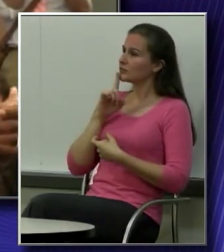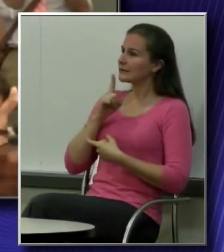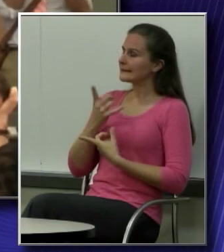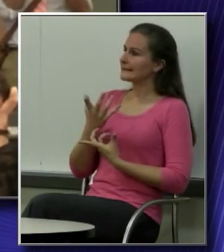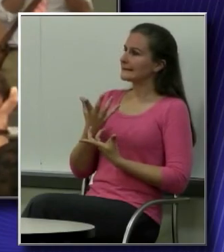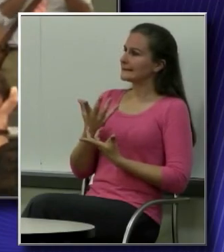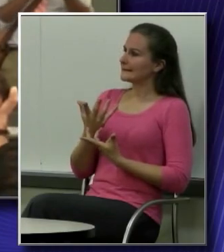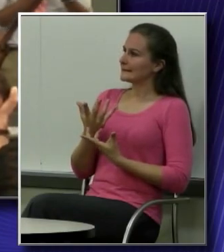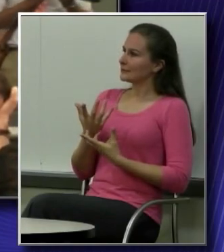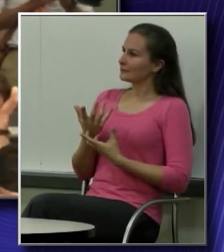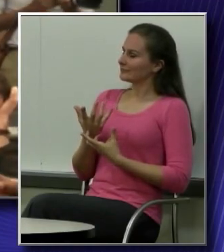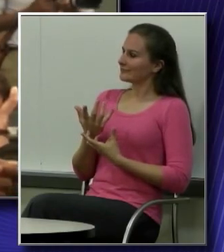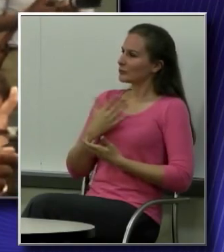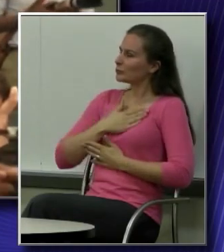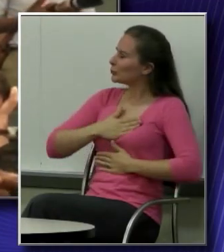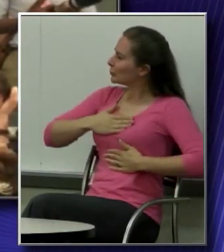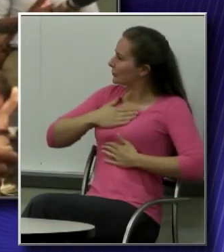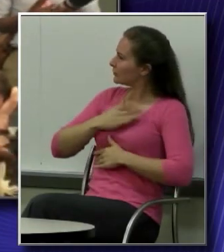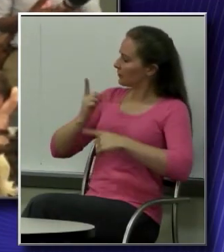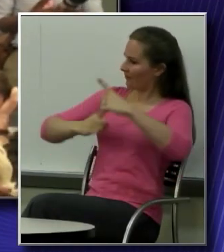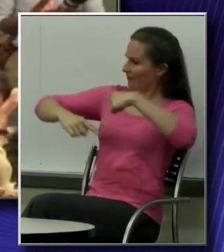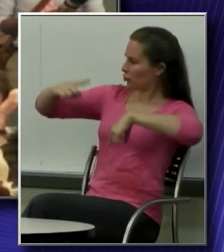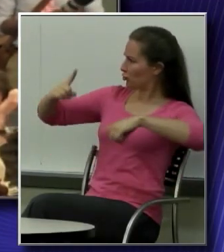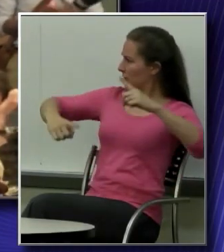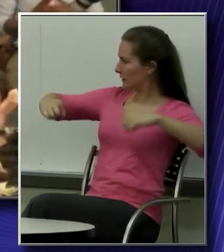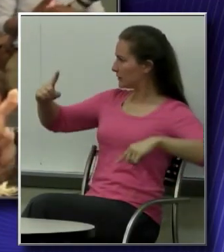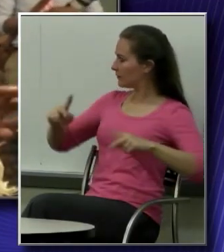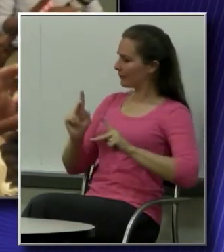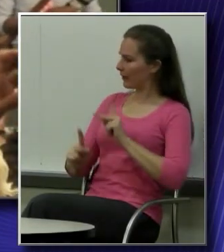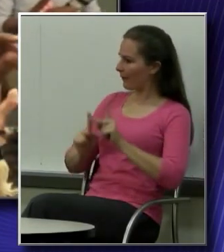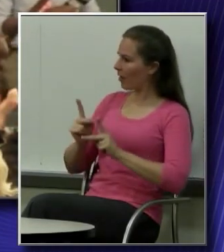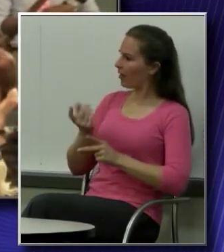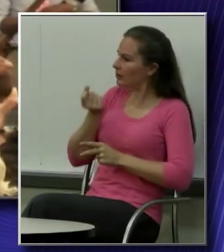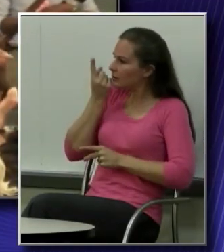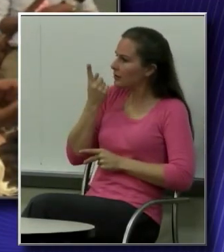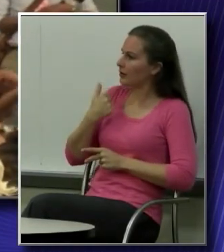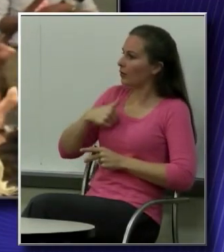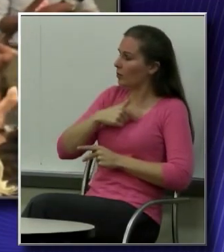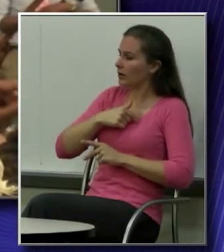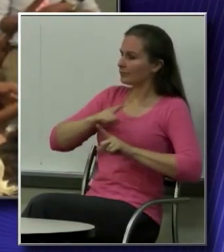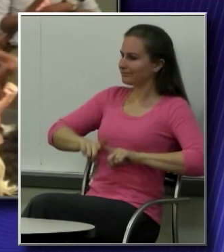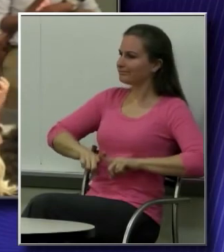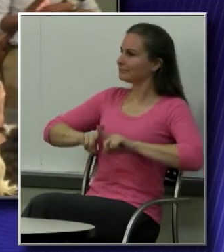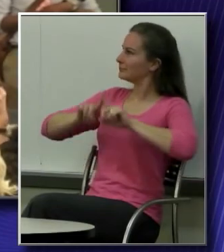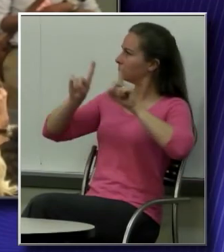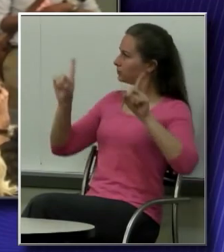our diversity and really, really understand that we are distinct